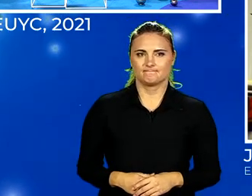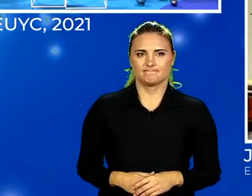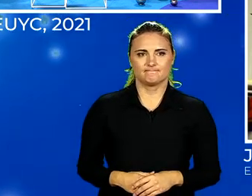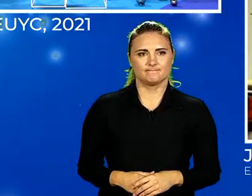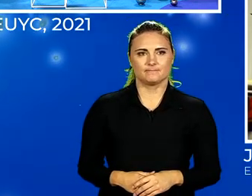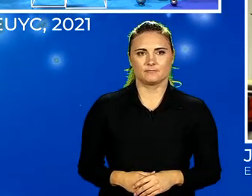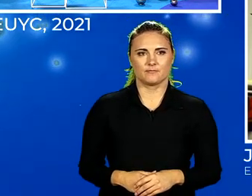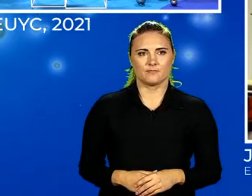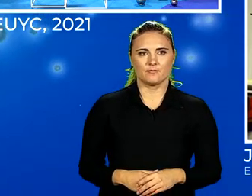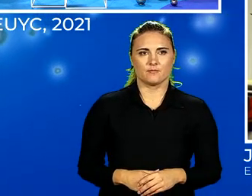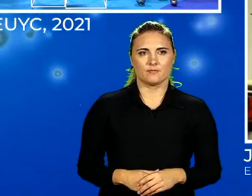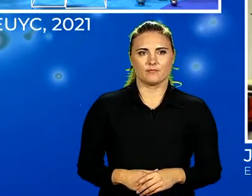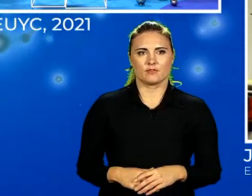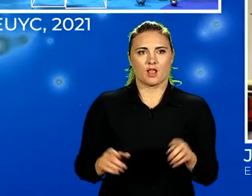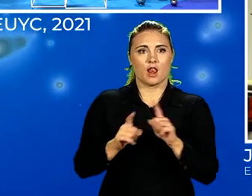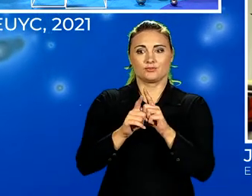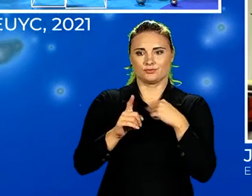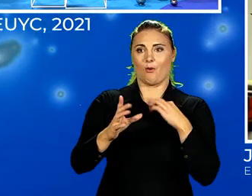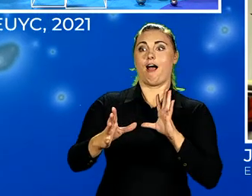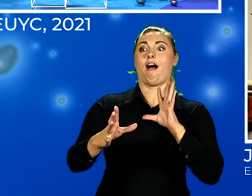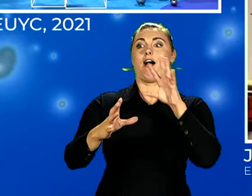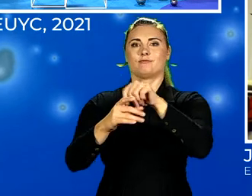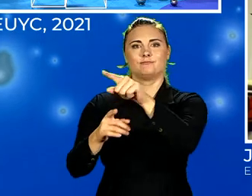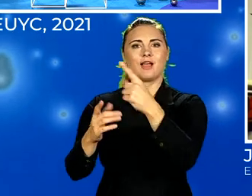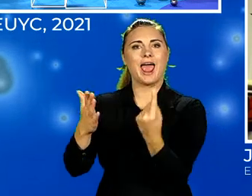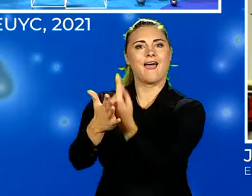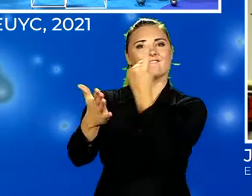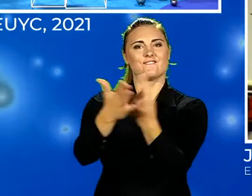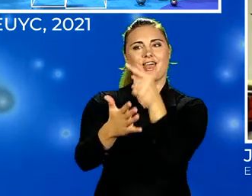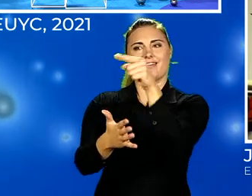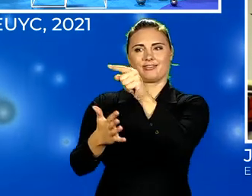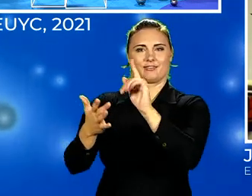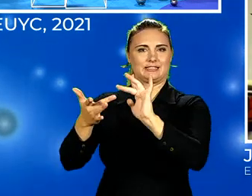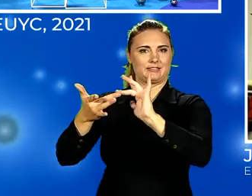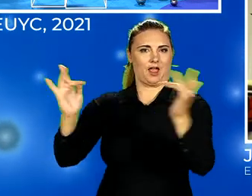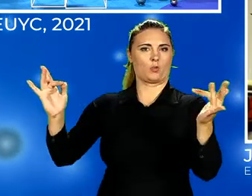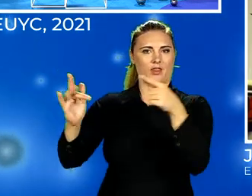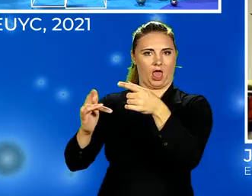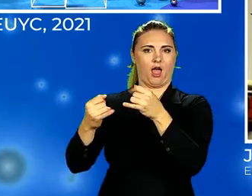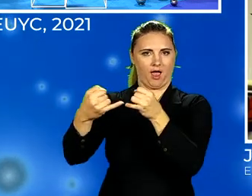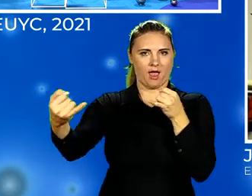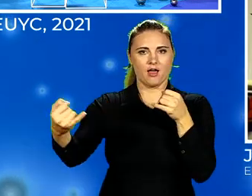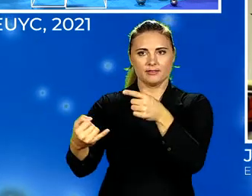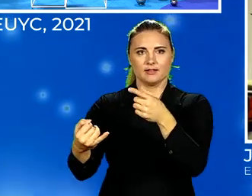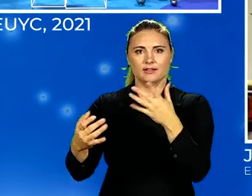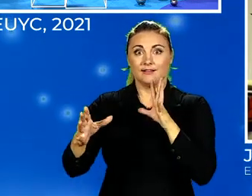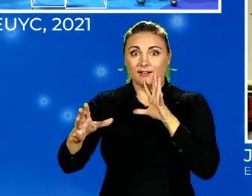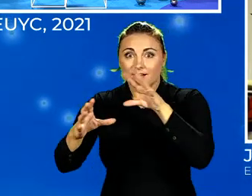participating in events offline, you still need to take time off work, you still need to